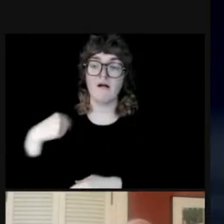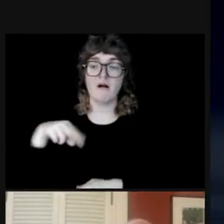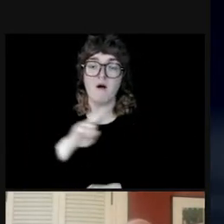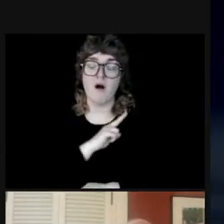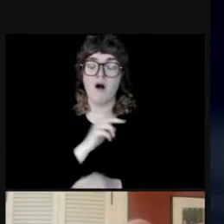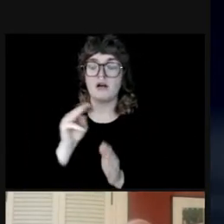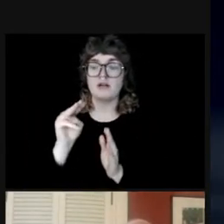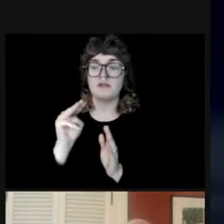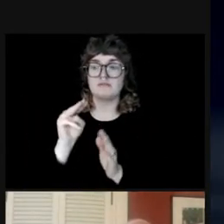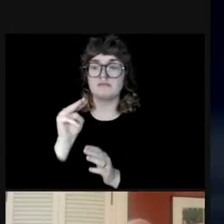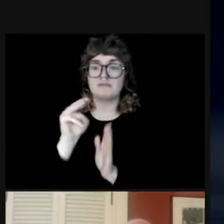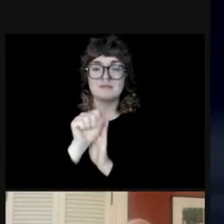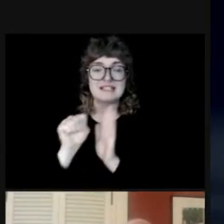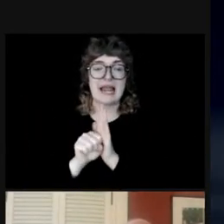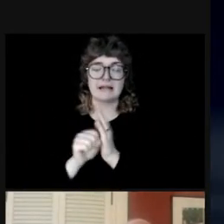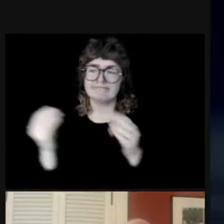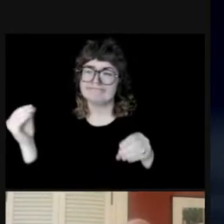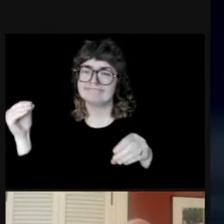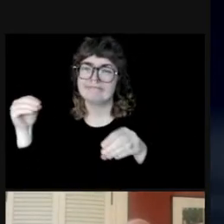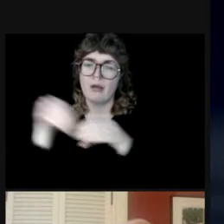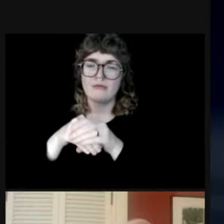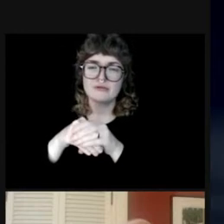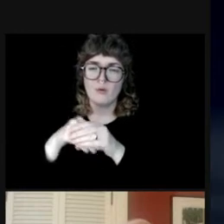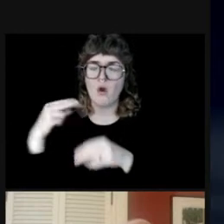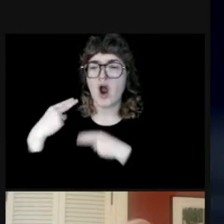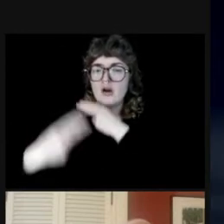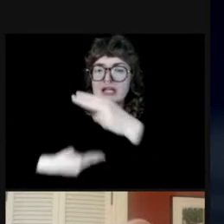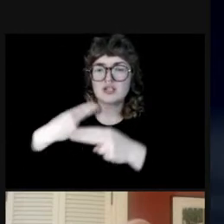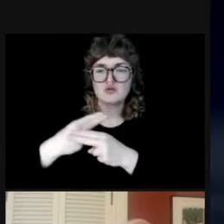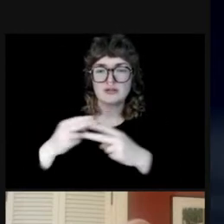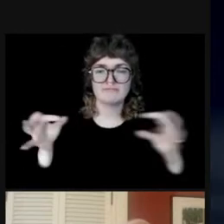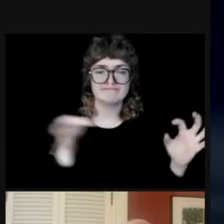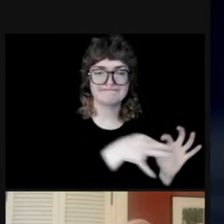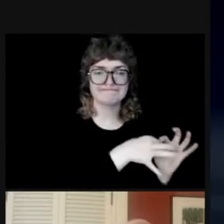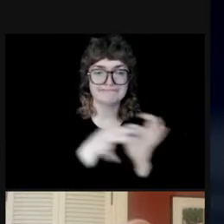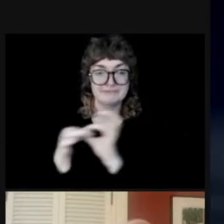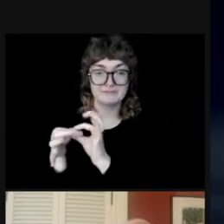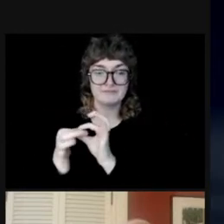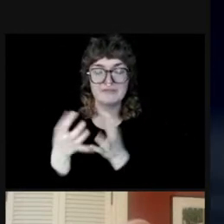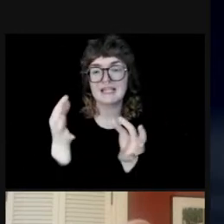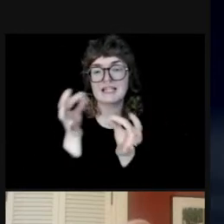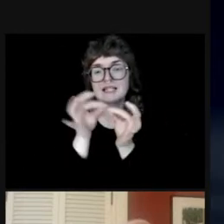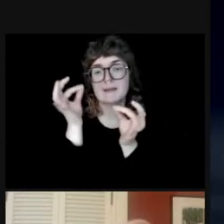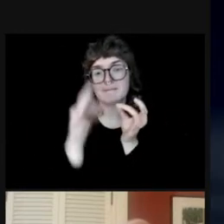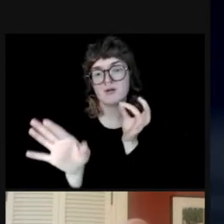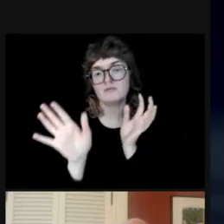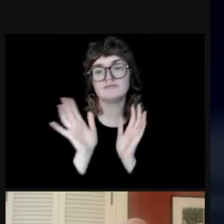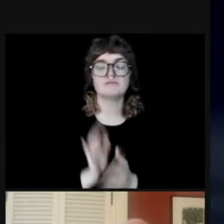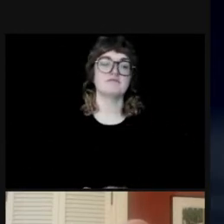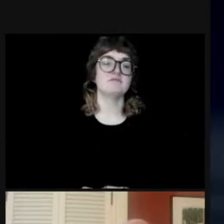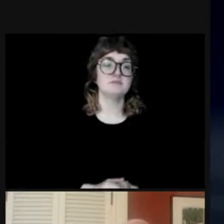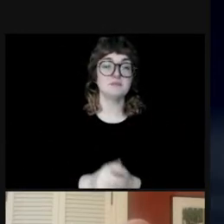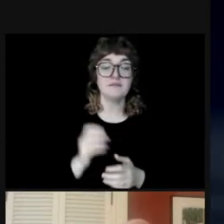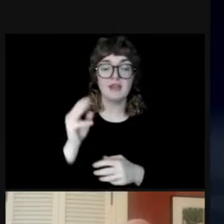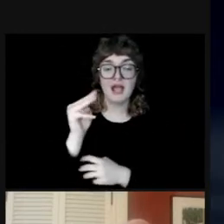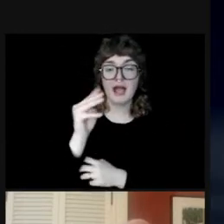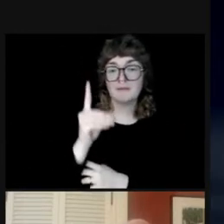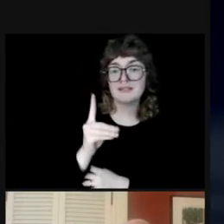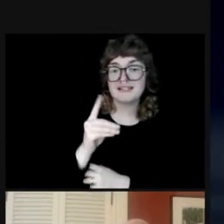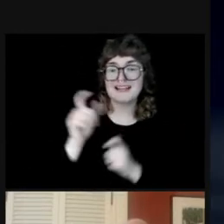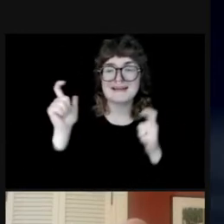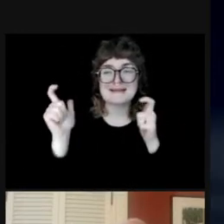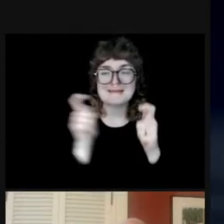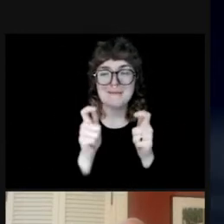the mix? Here's the answer in a single sentence. Maryland is a small state with a very big